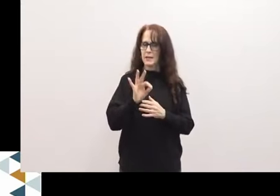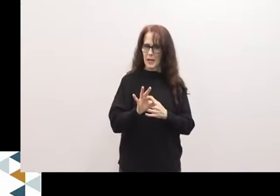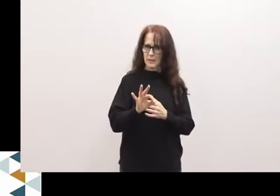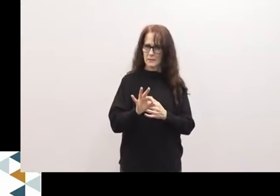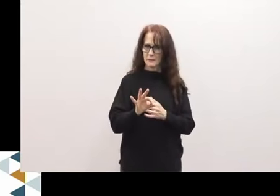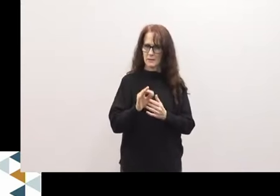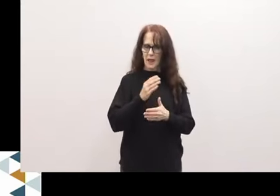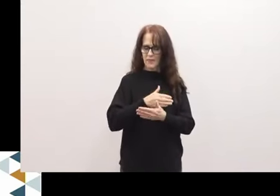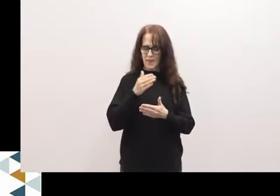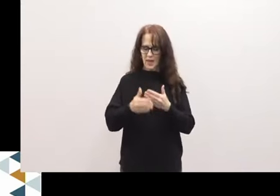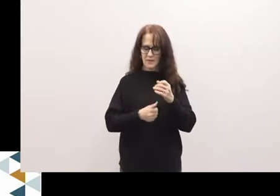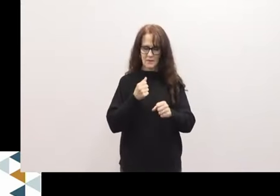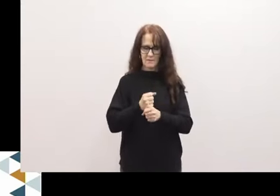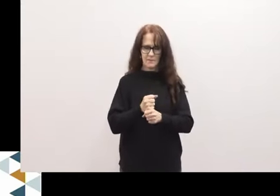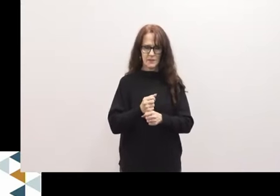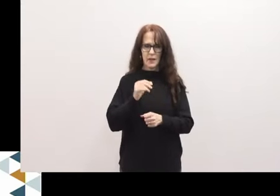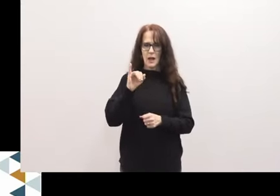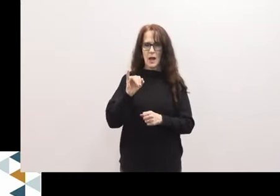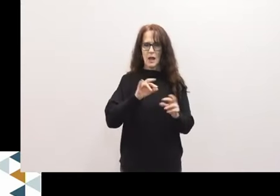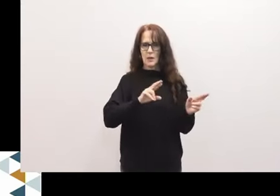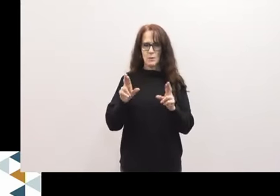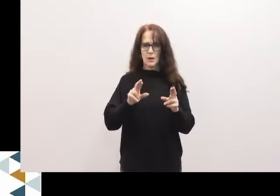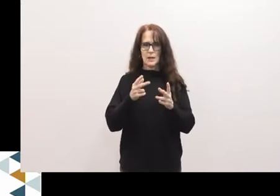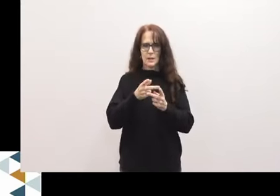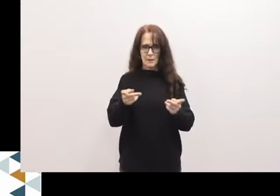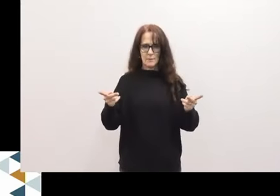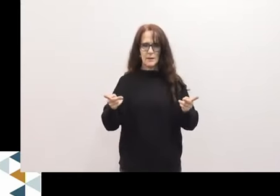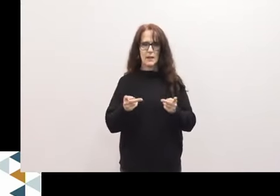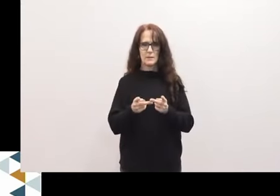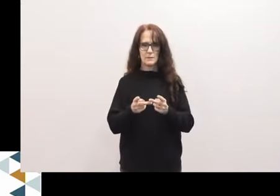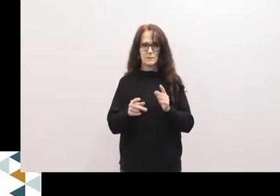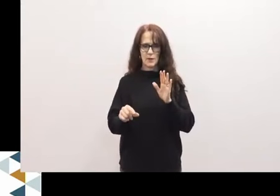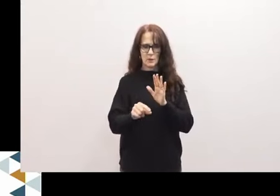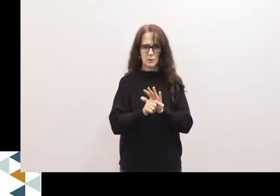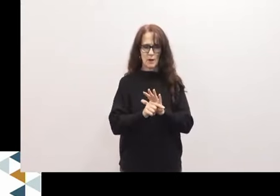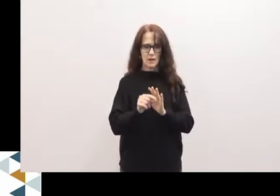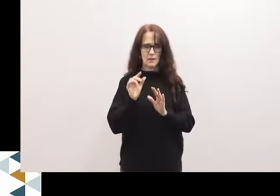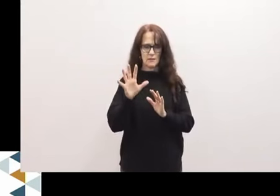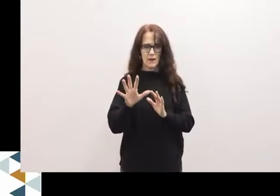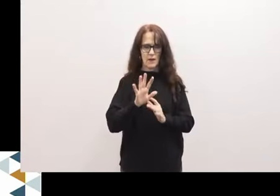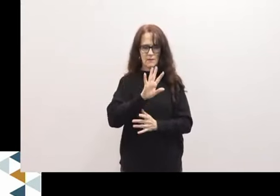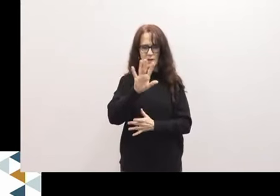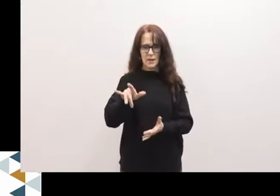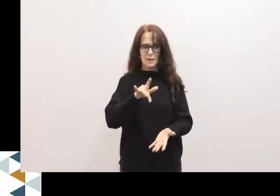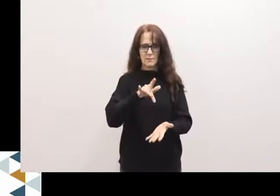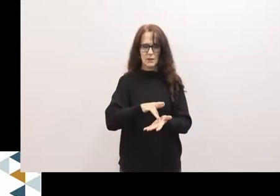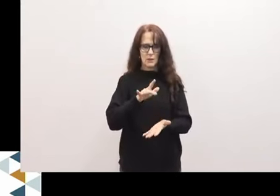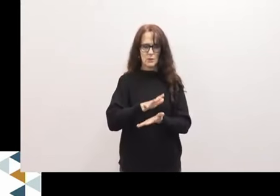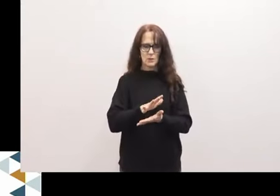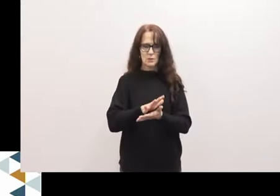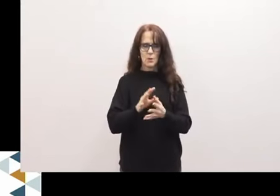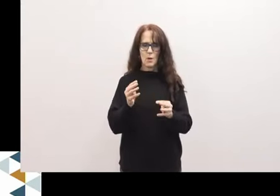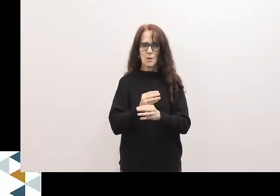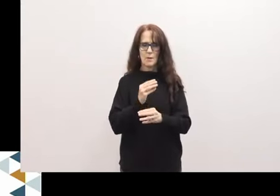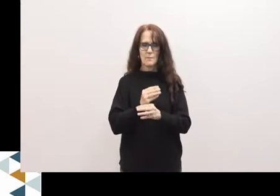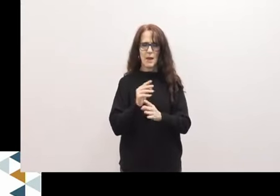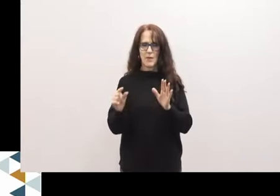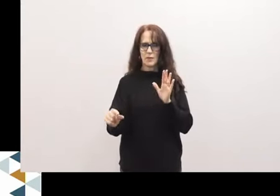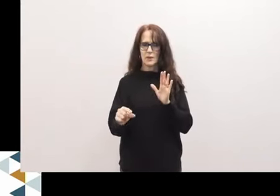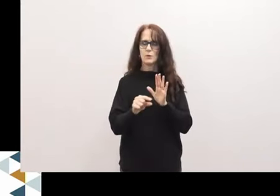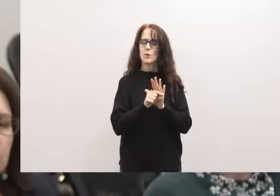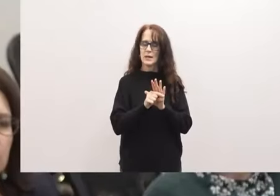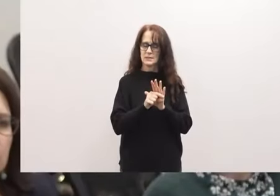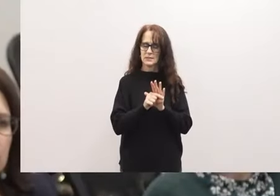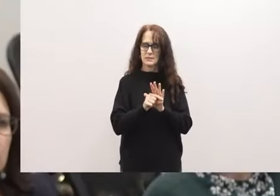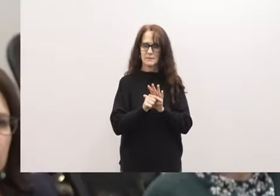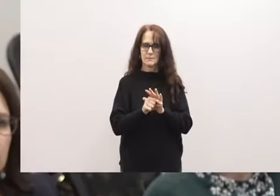year, the iReady math placement, grade 5 and middle school math grades. So now that